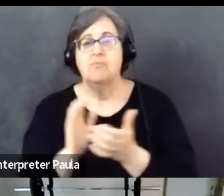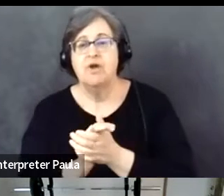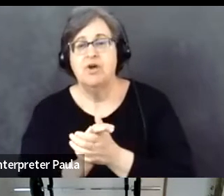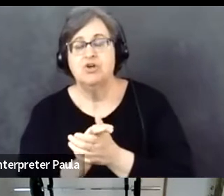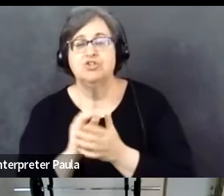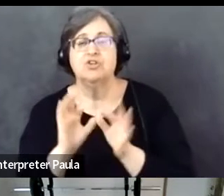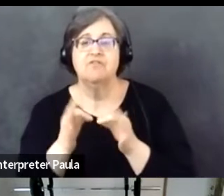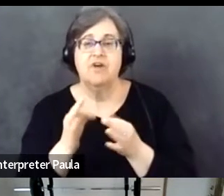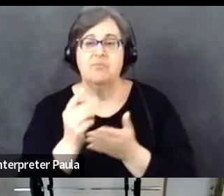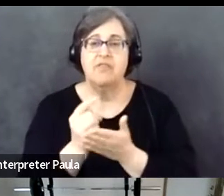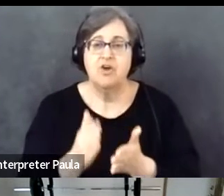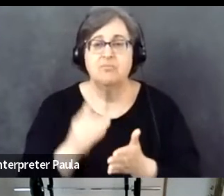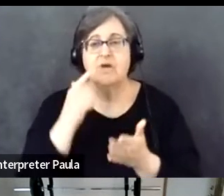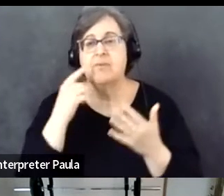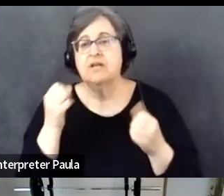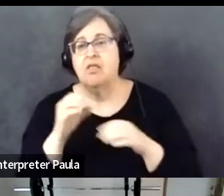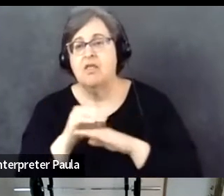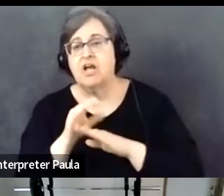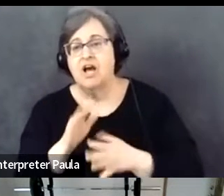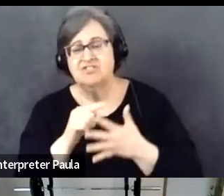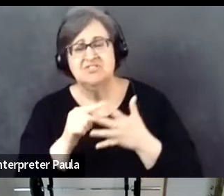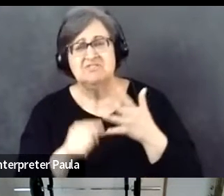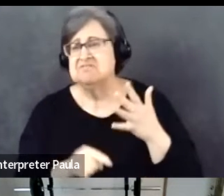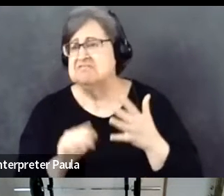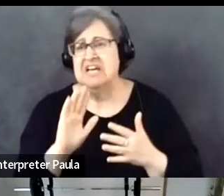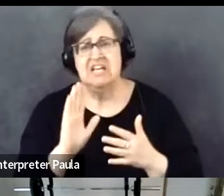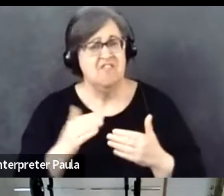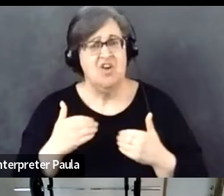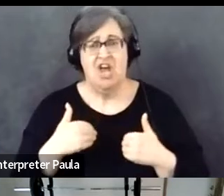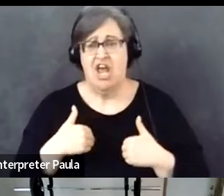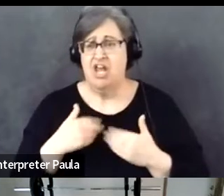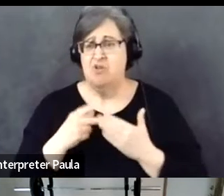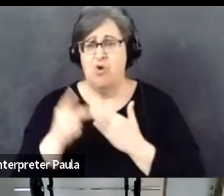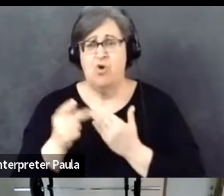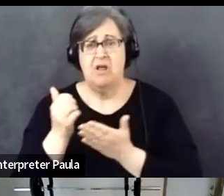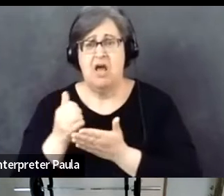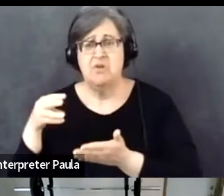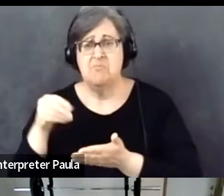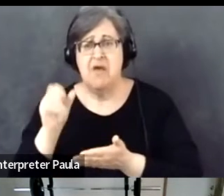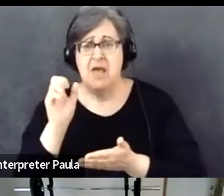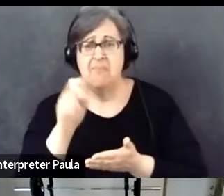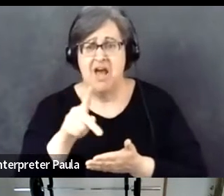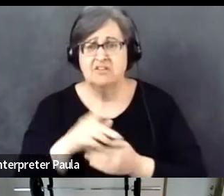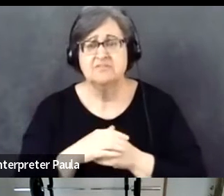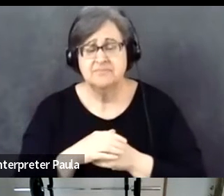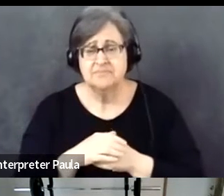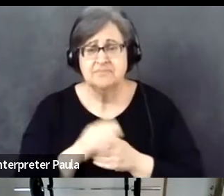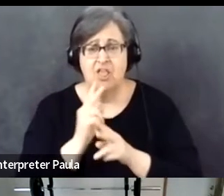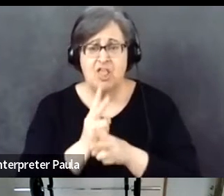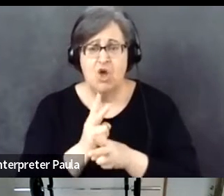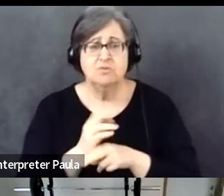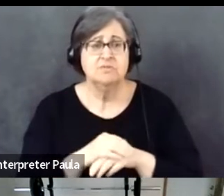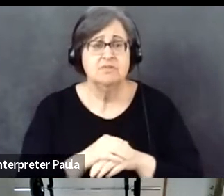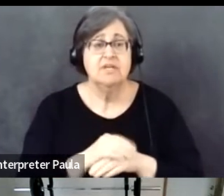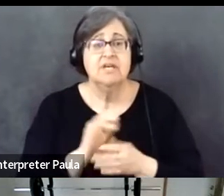health counselors. All of those have never had a program to help them repay. It is